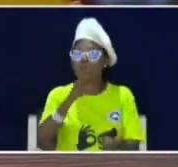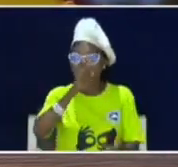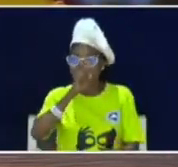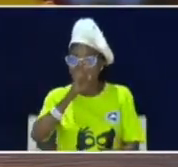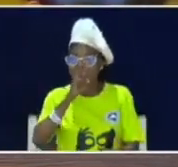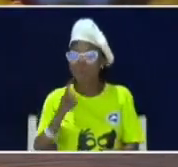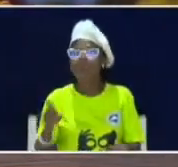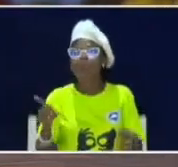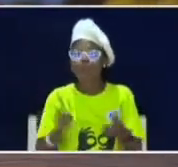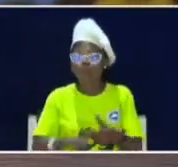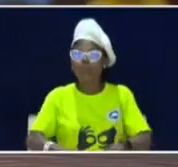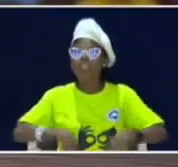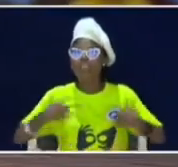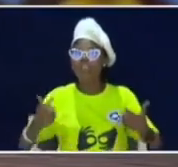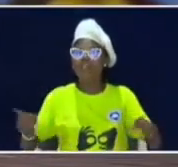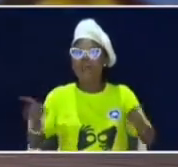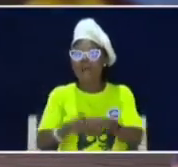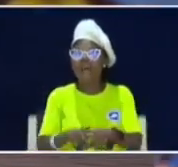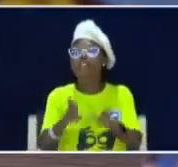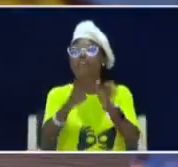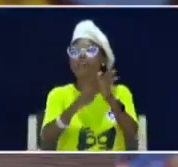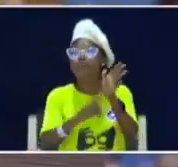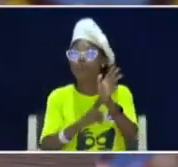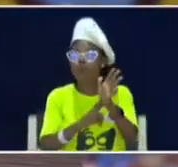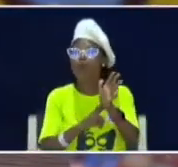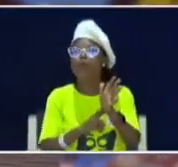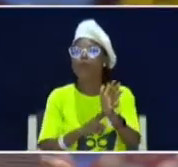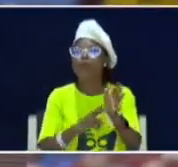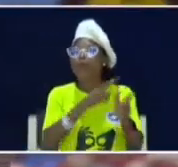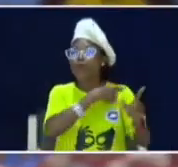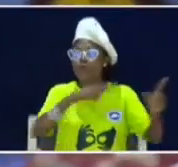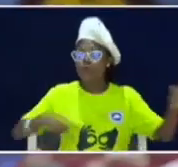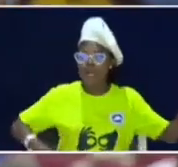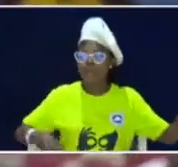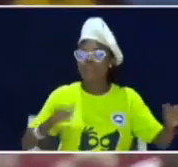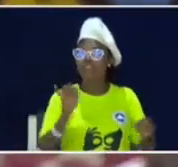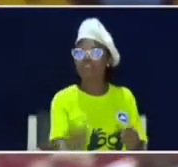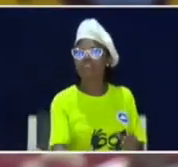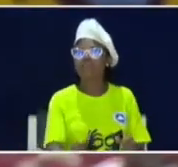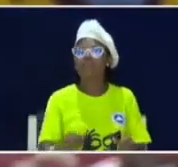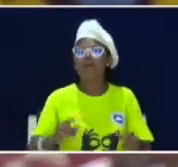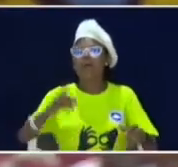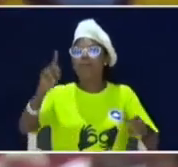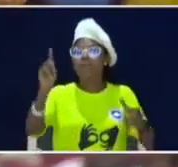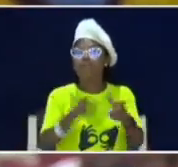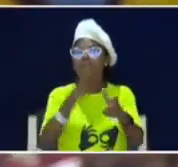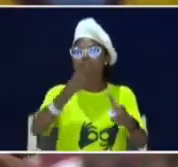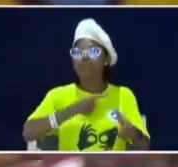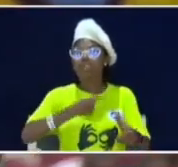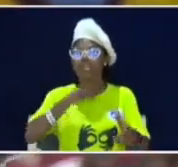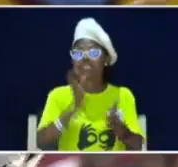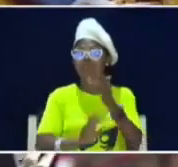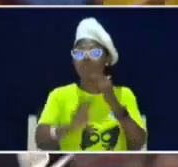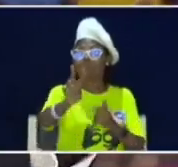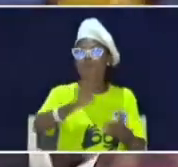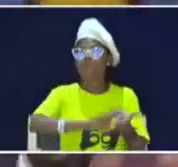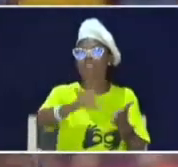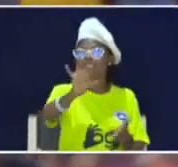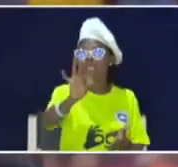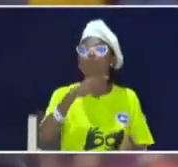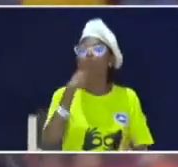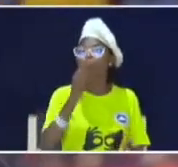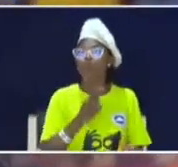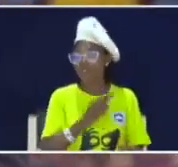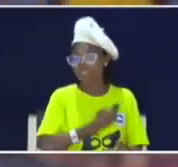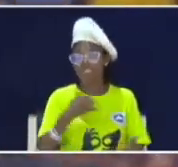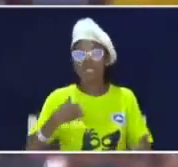royalty. Have you forgotten that 1 Peter chapter 2 and verse 9? 1 Peter chapter 2 and verse 9 told us